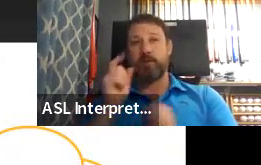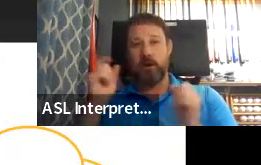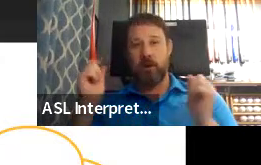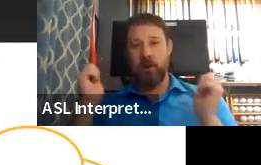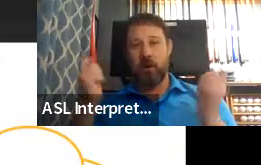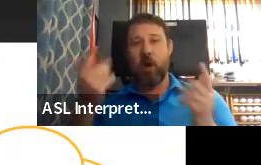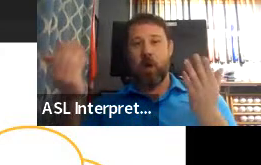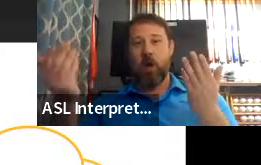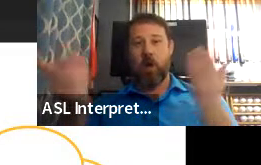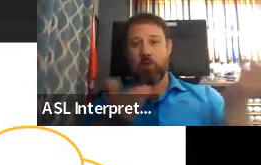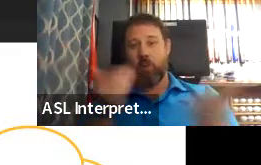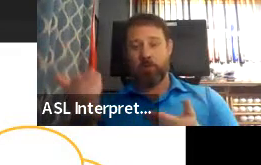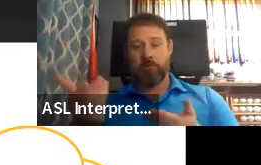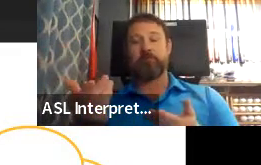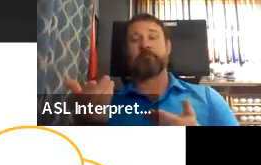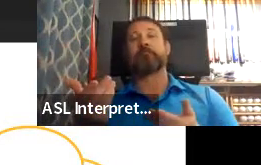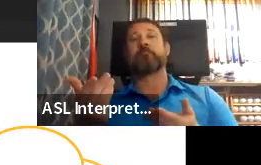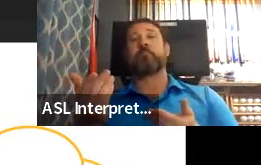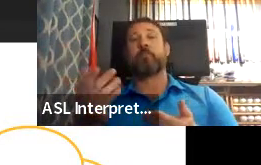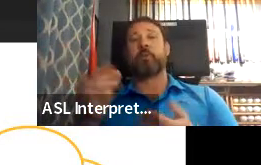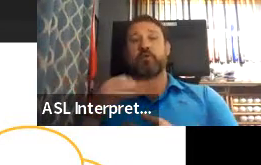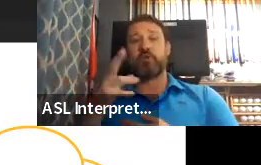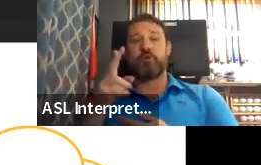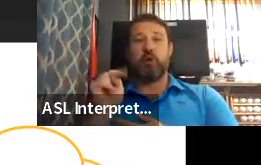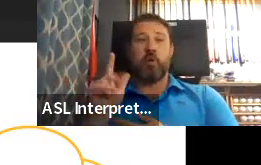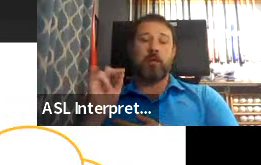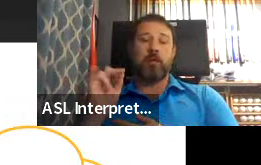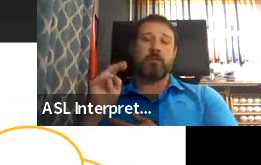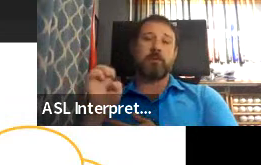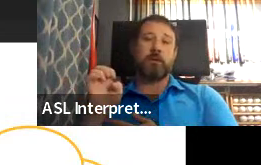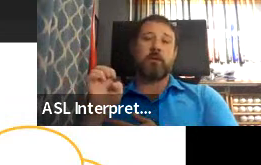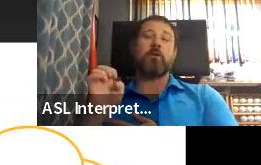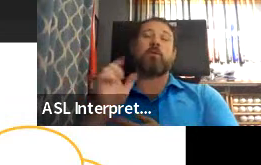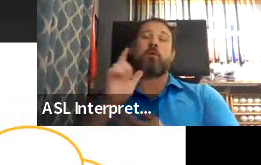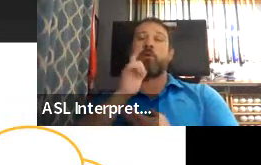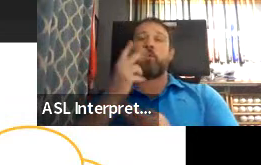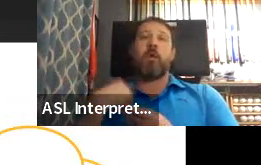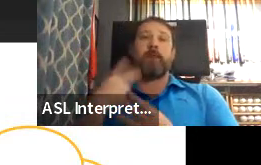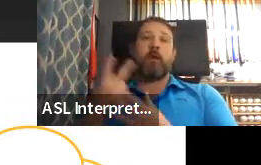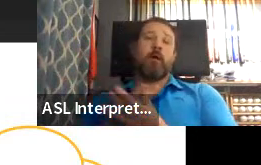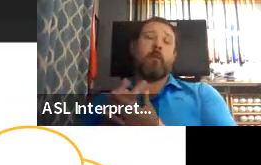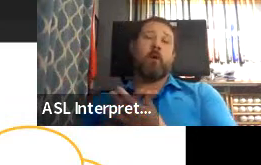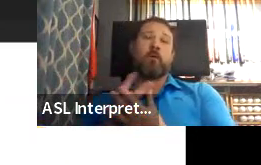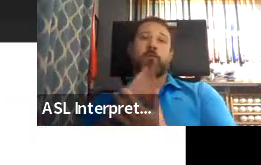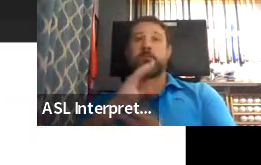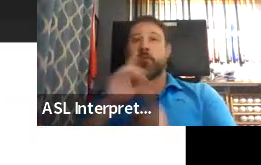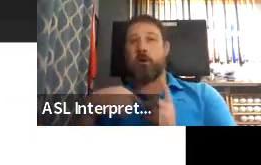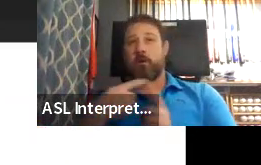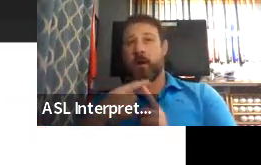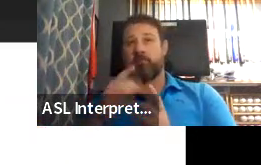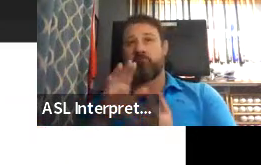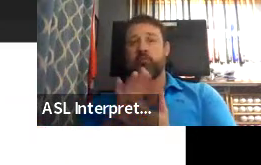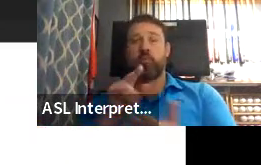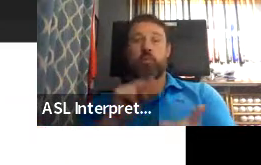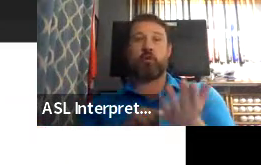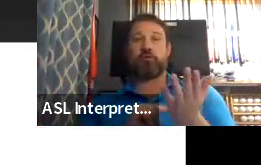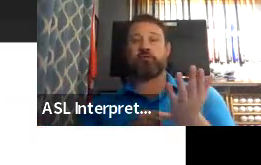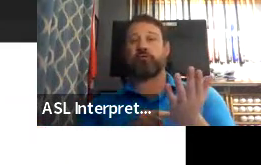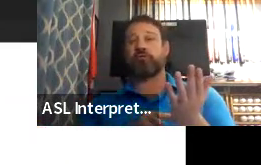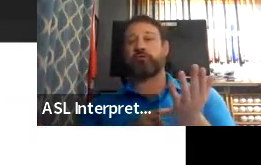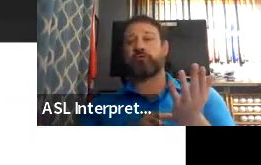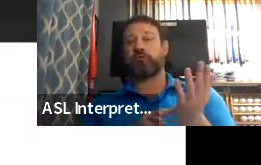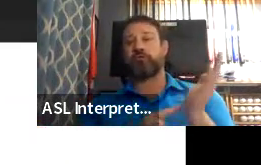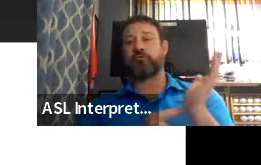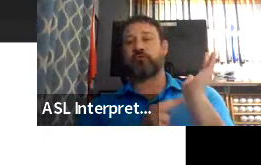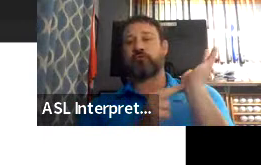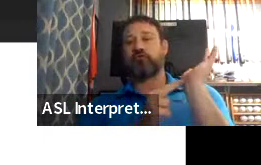welcomed. We want to ask Joan Edelstein, who's one of our partners, to talk about school nurses. And so, Joan,